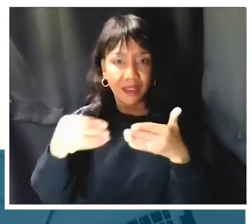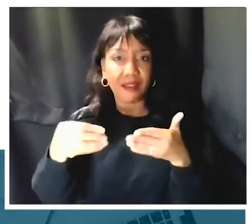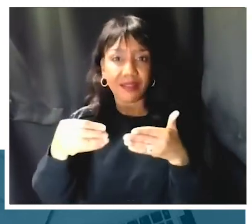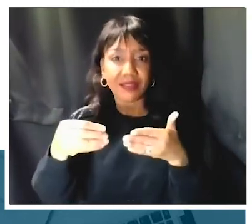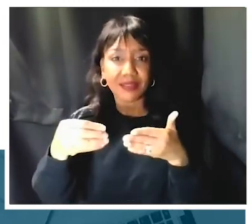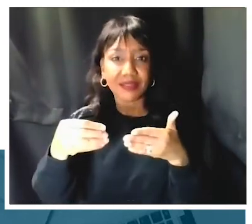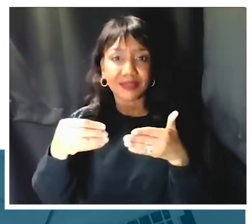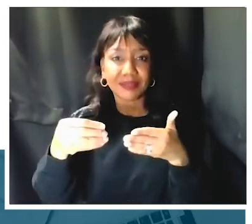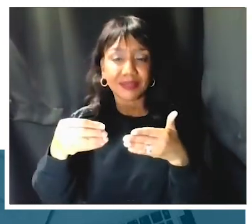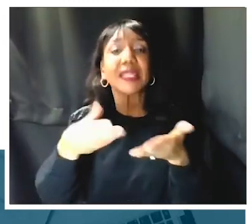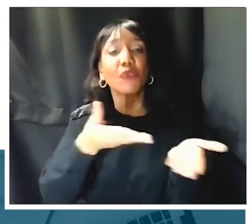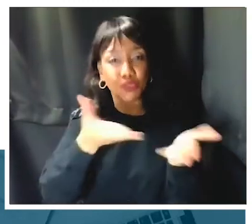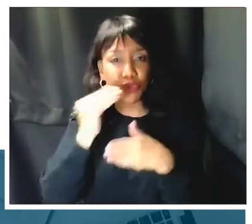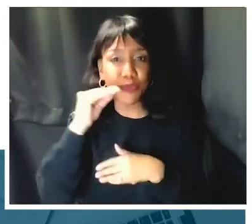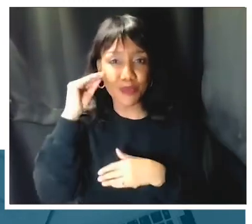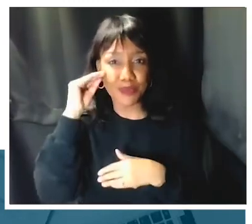$270.